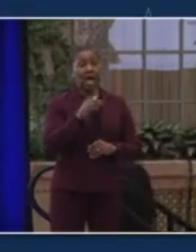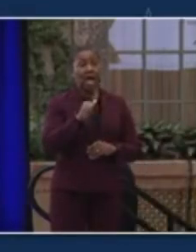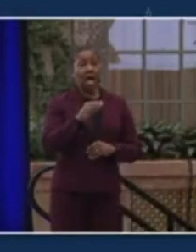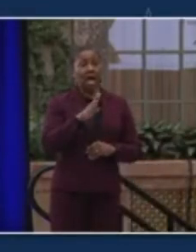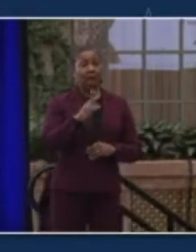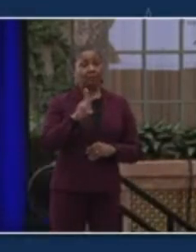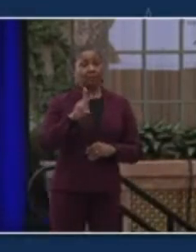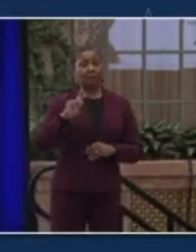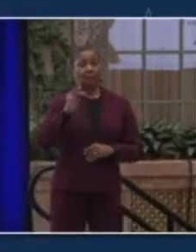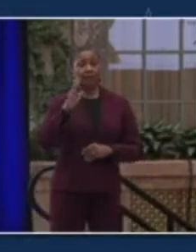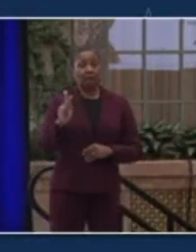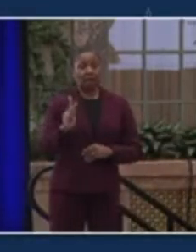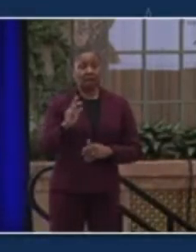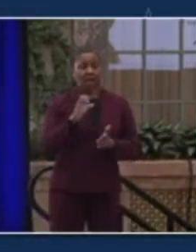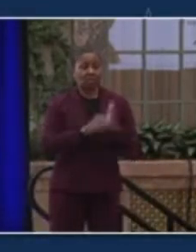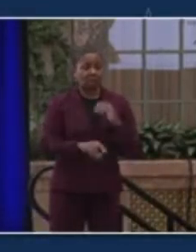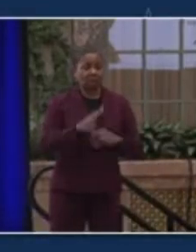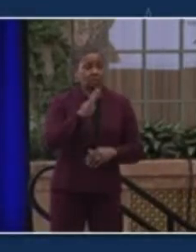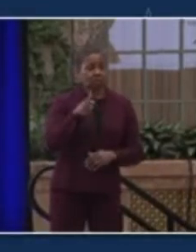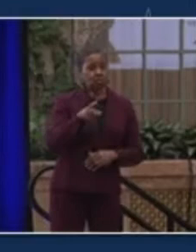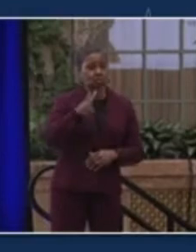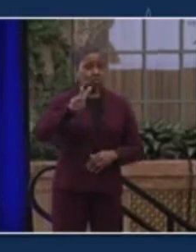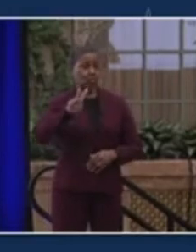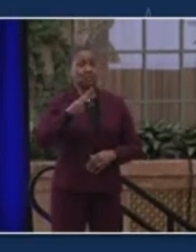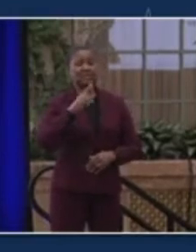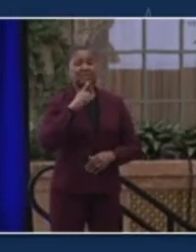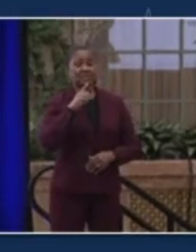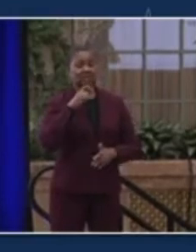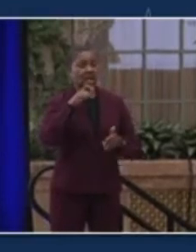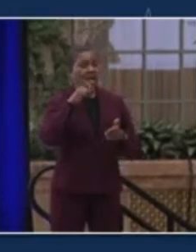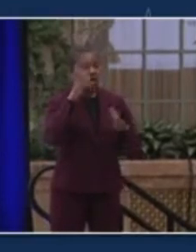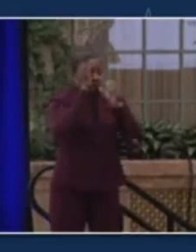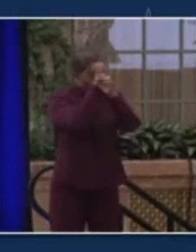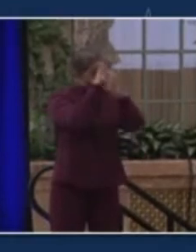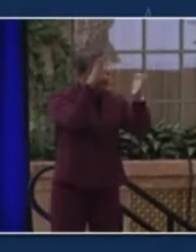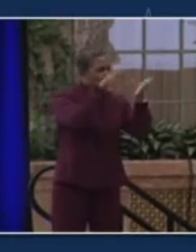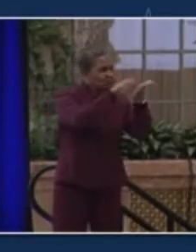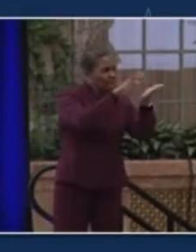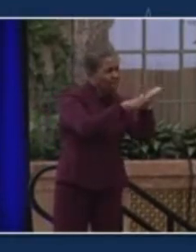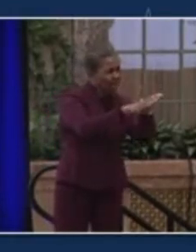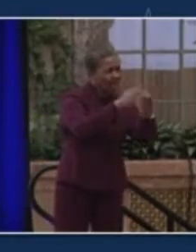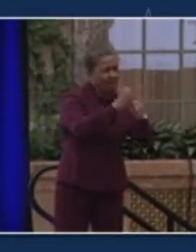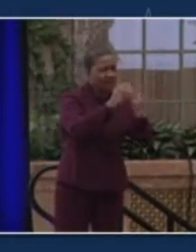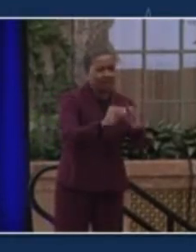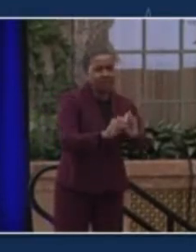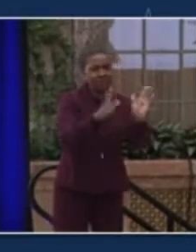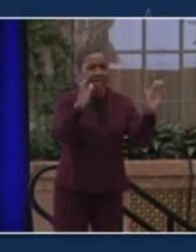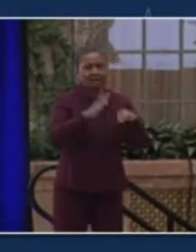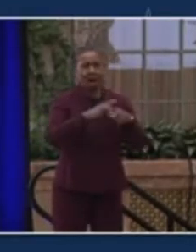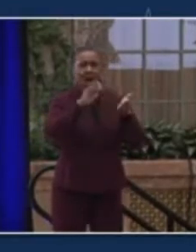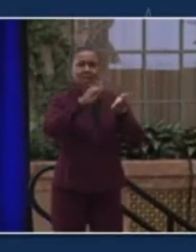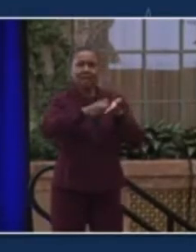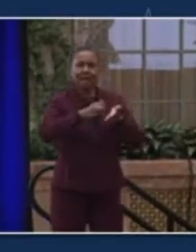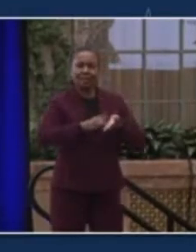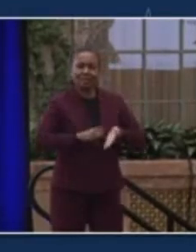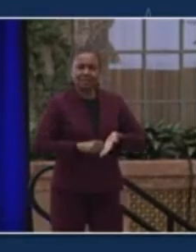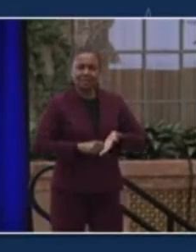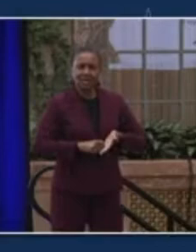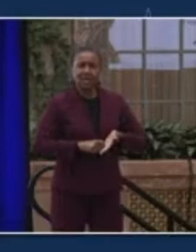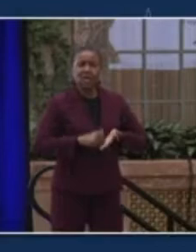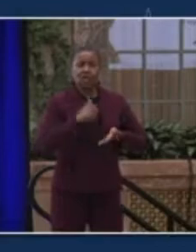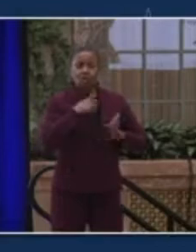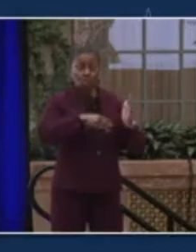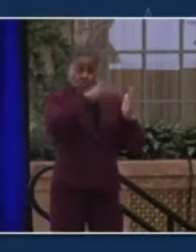chapter 2, verse 2 tells us, write down the revelation and make it plain on tablets, so whoever reads